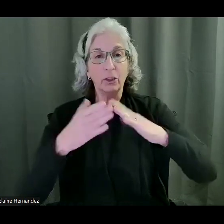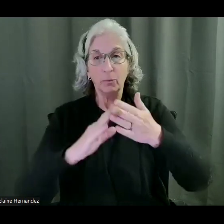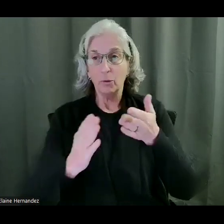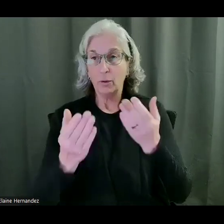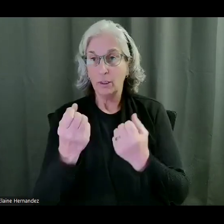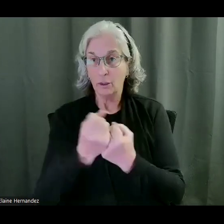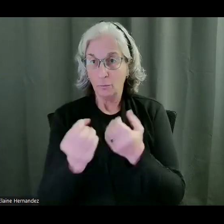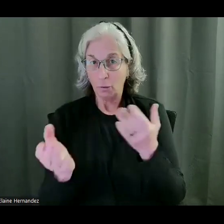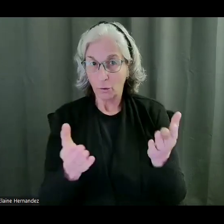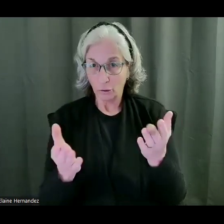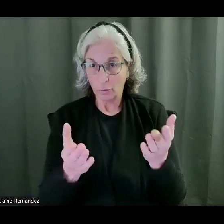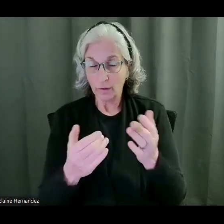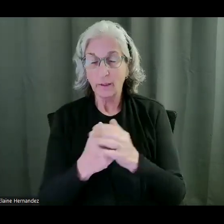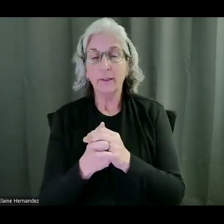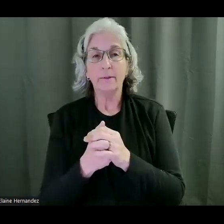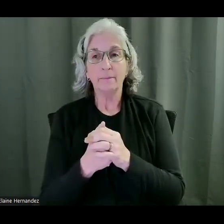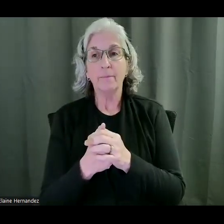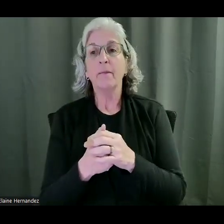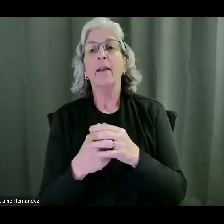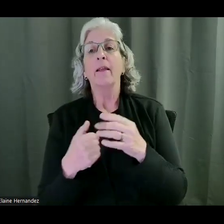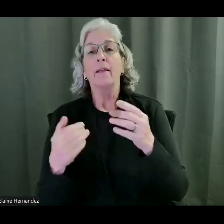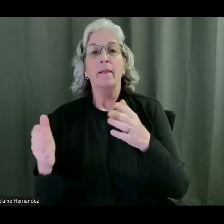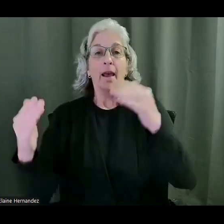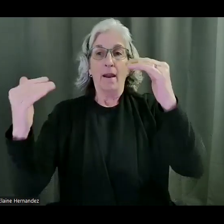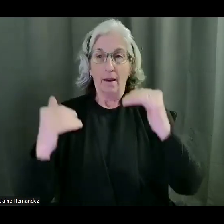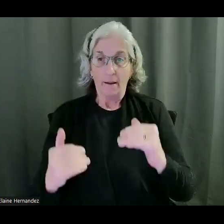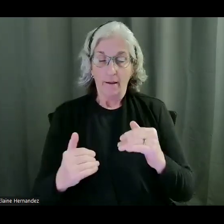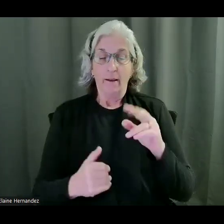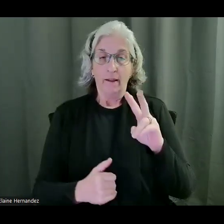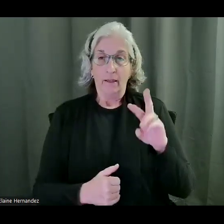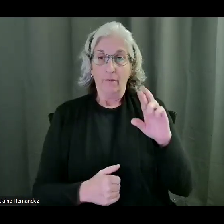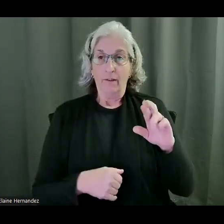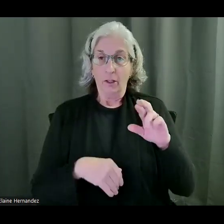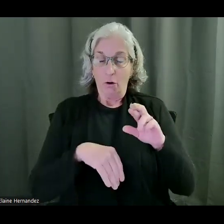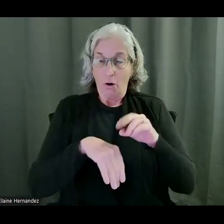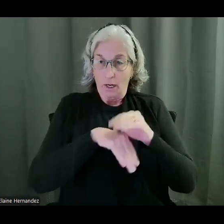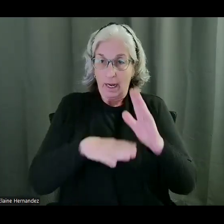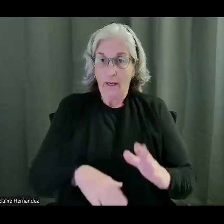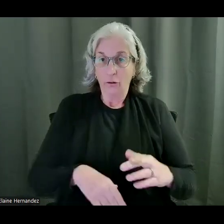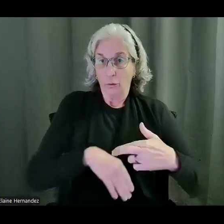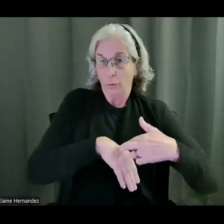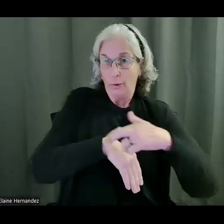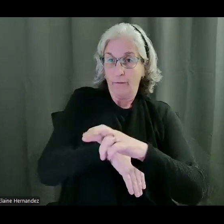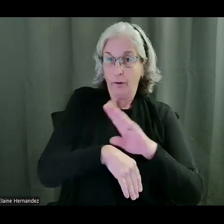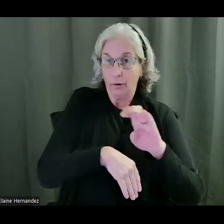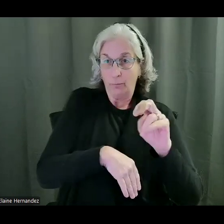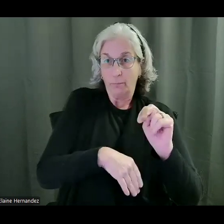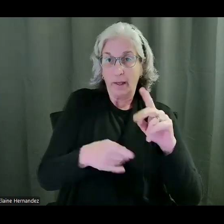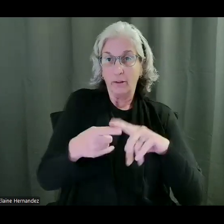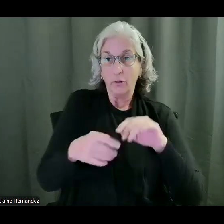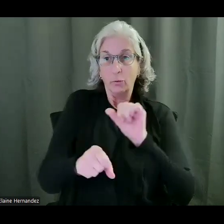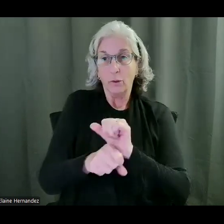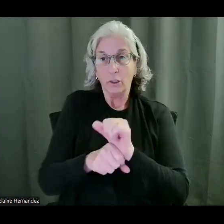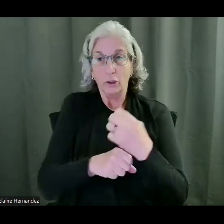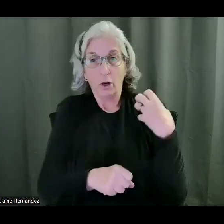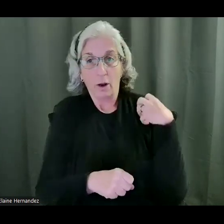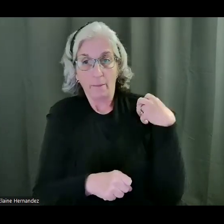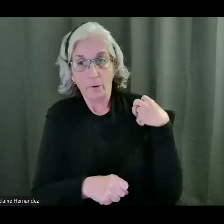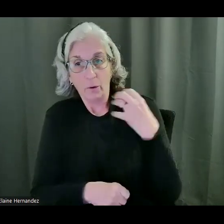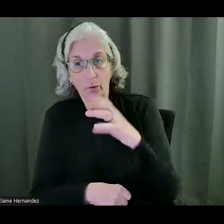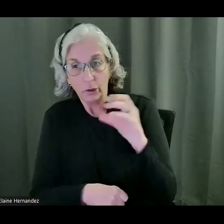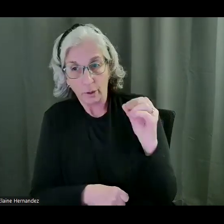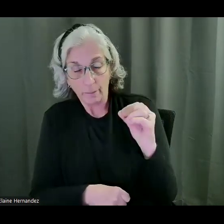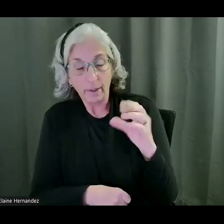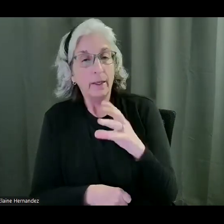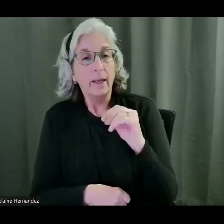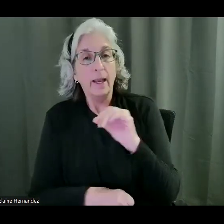rehab counselor referred Ben to the job coach company and authorized the necessary hours. So